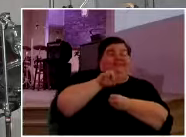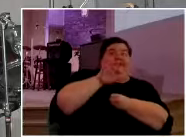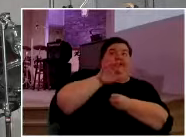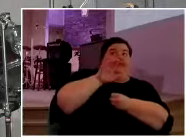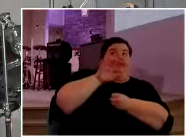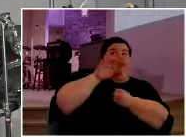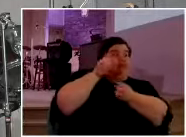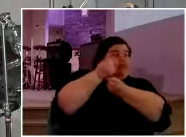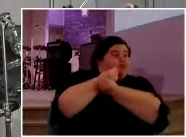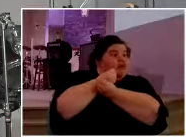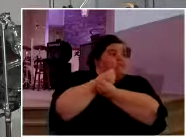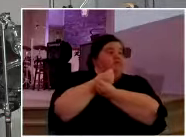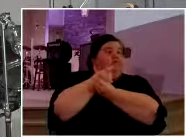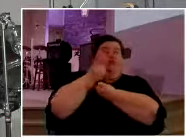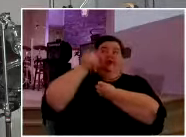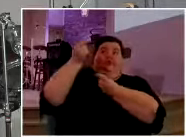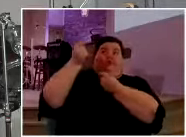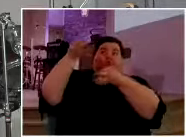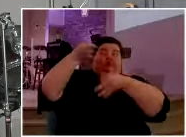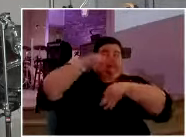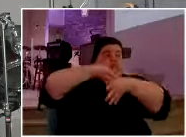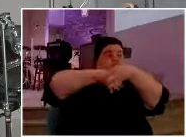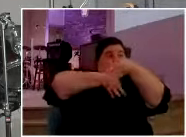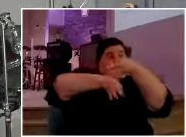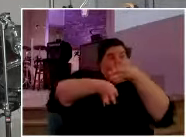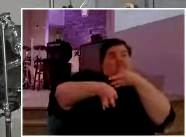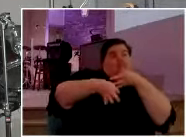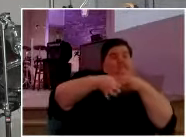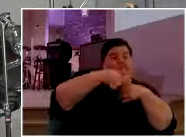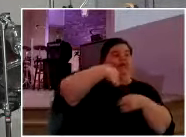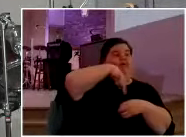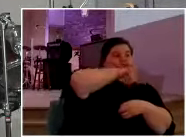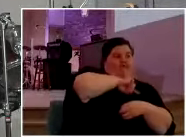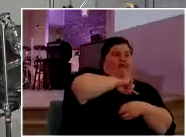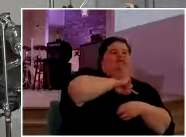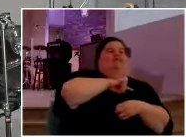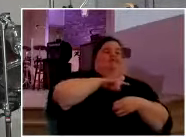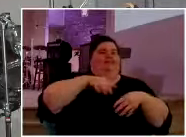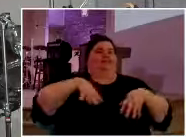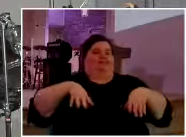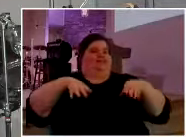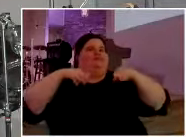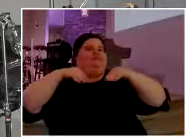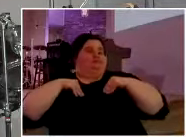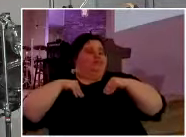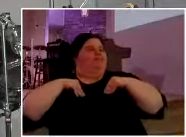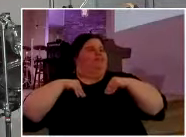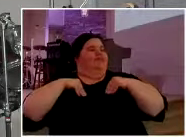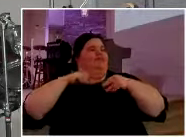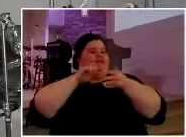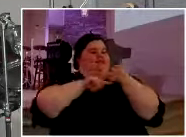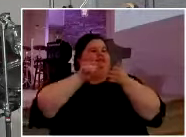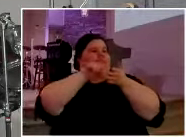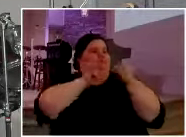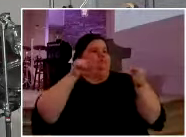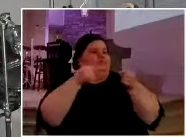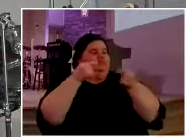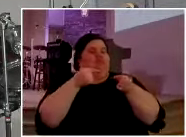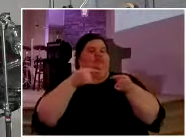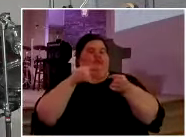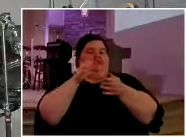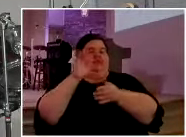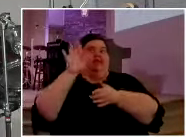and paid the price through the redemption of his life and the shedding of his blood. Even though every one of us was a